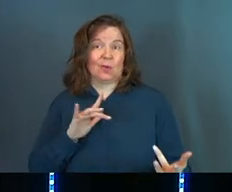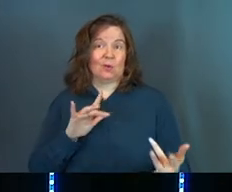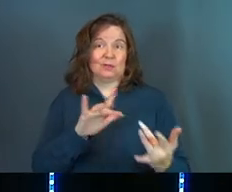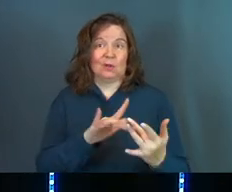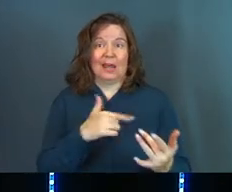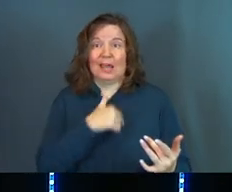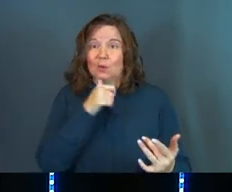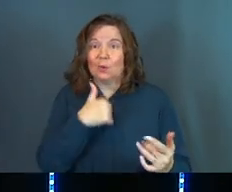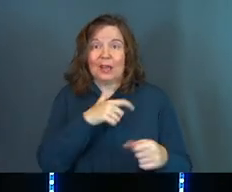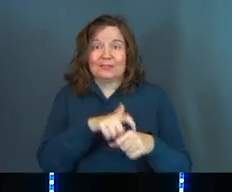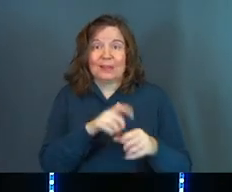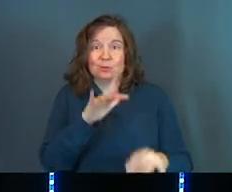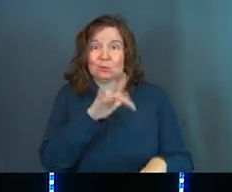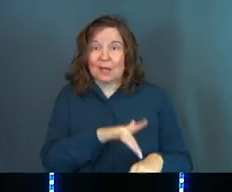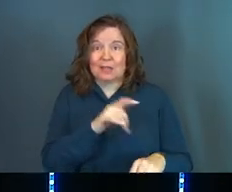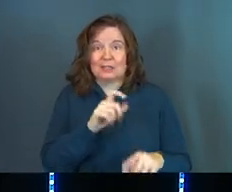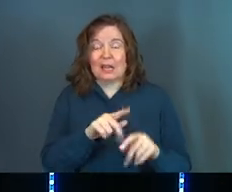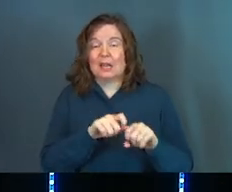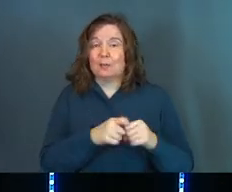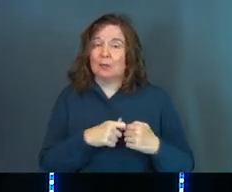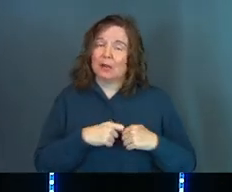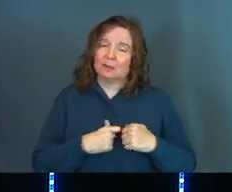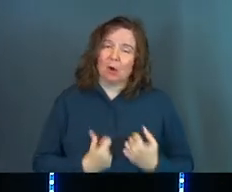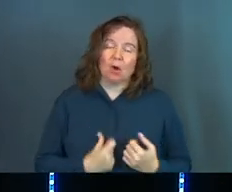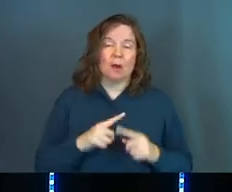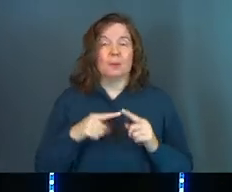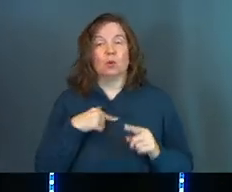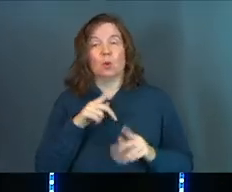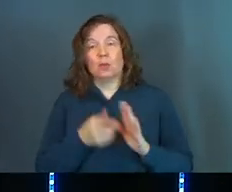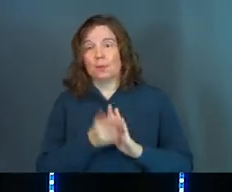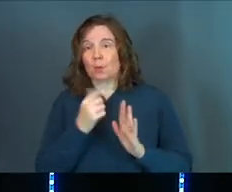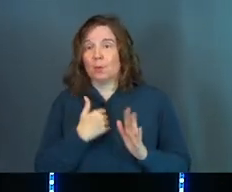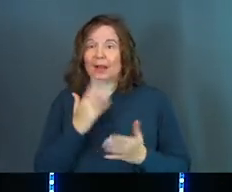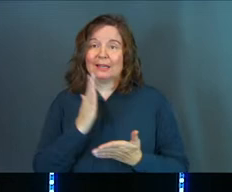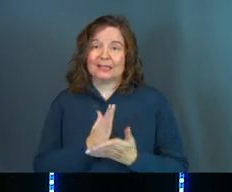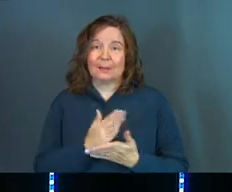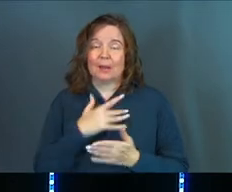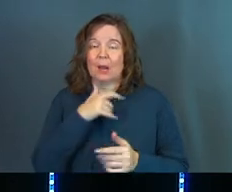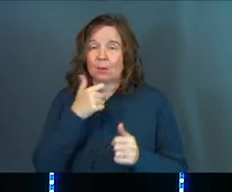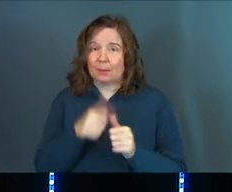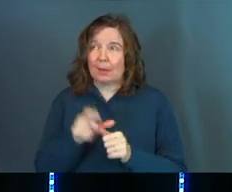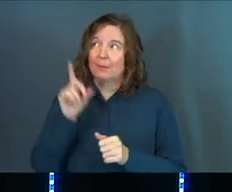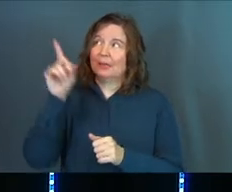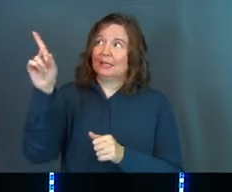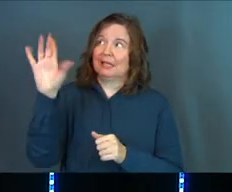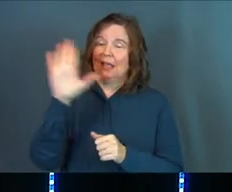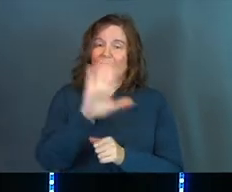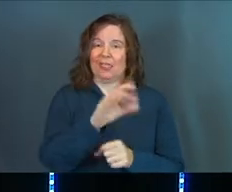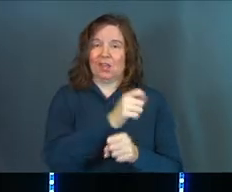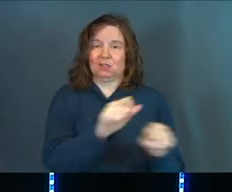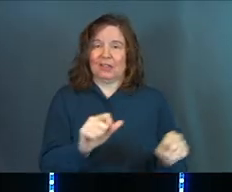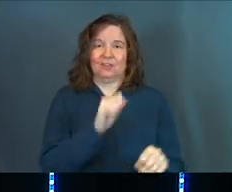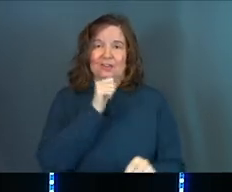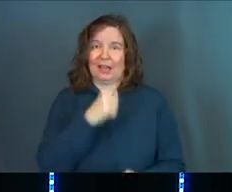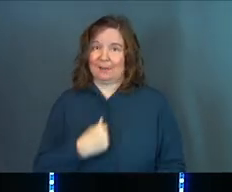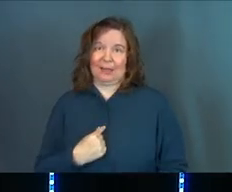to and I don't have time to touch and it breaks my heart. But those are the moments where I stop and I remember he's their savior, not